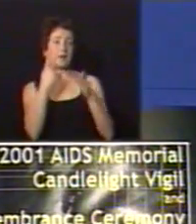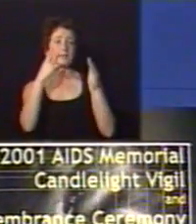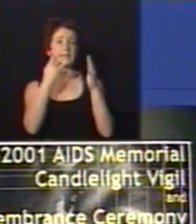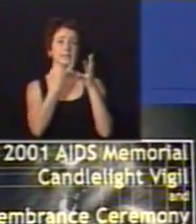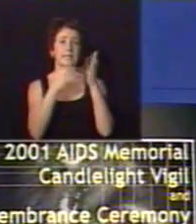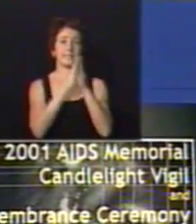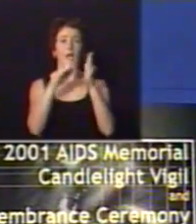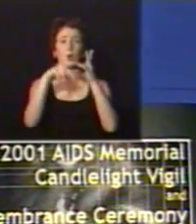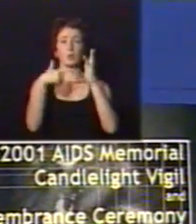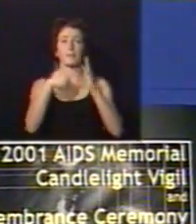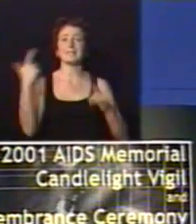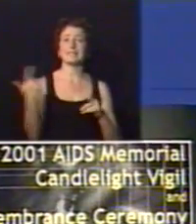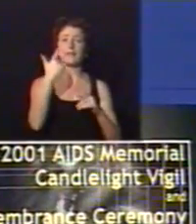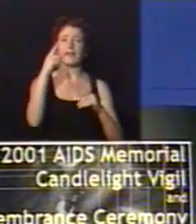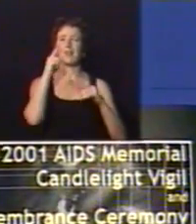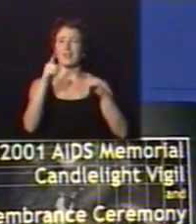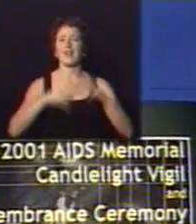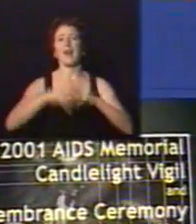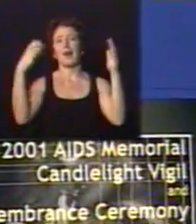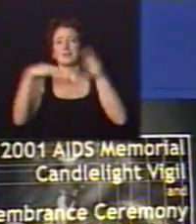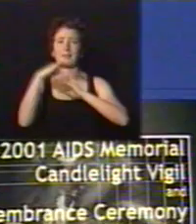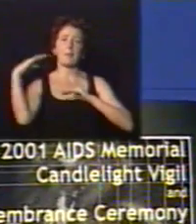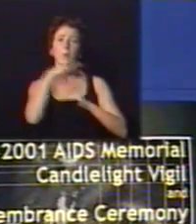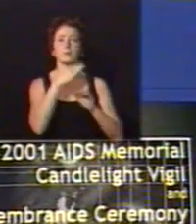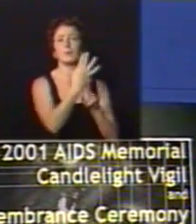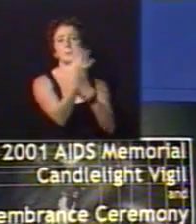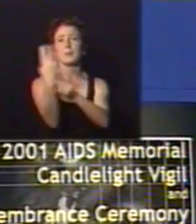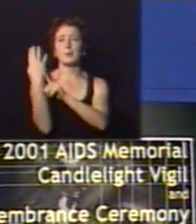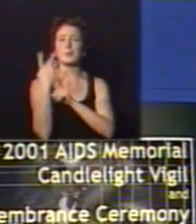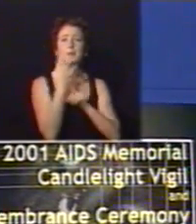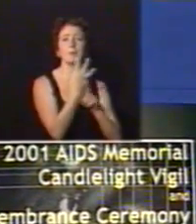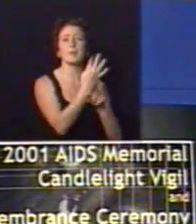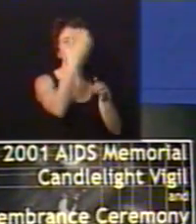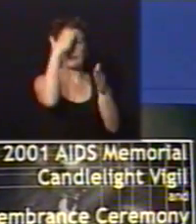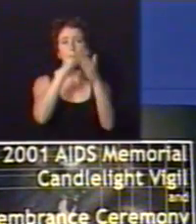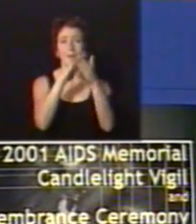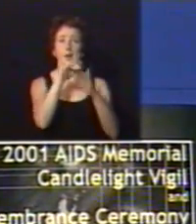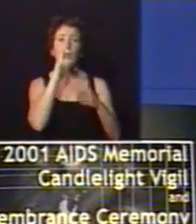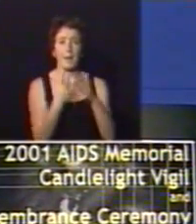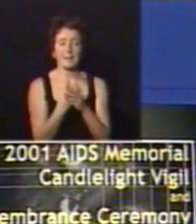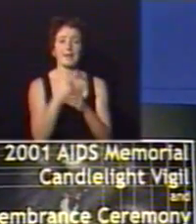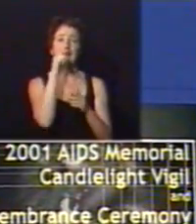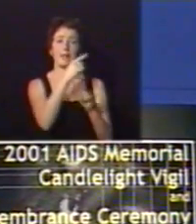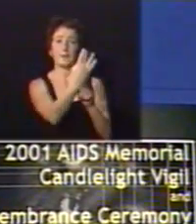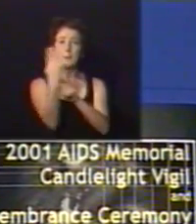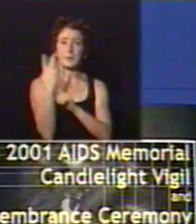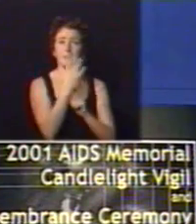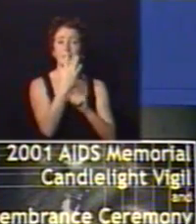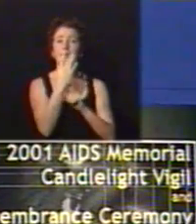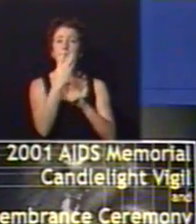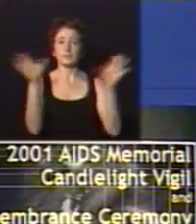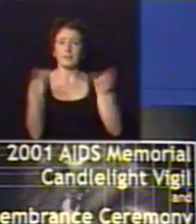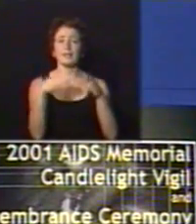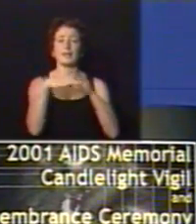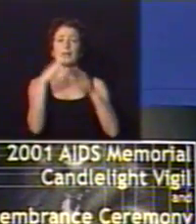7th. The largest candlelight vigil in Melbourne has seen for many years will take place. The candlelight vigil will be held in the new Melbourne